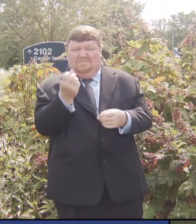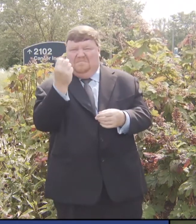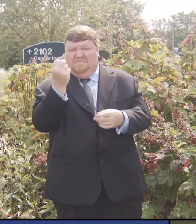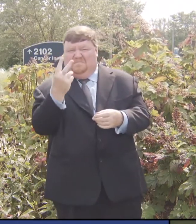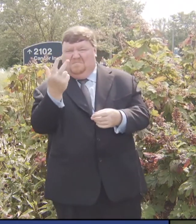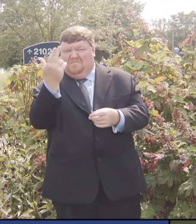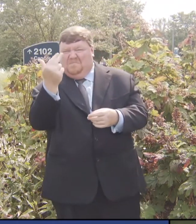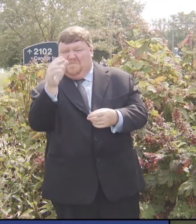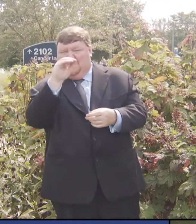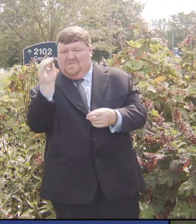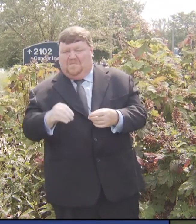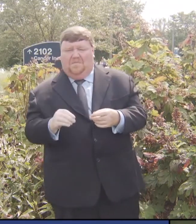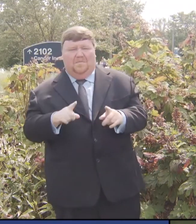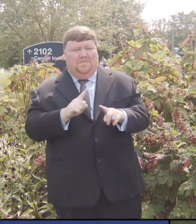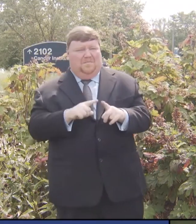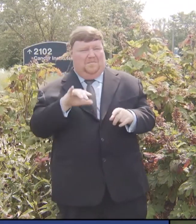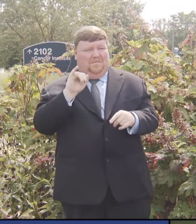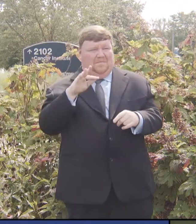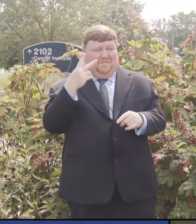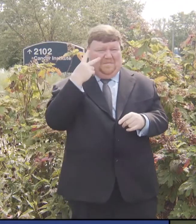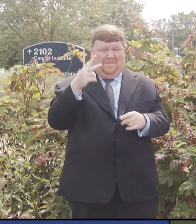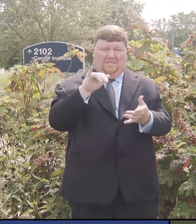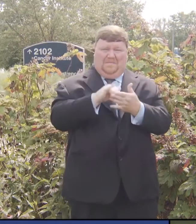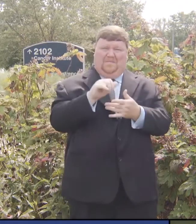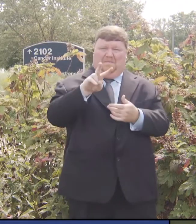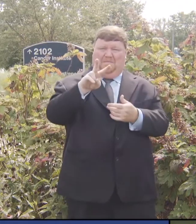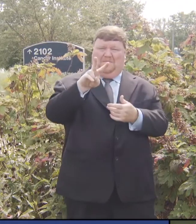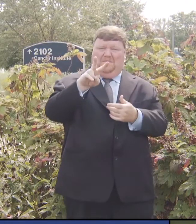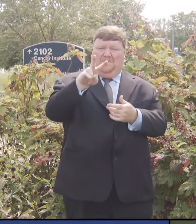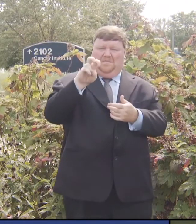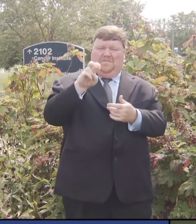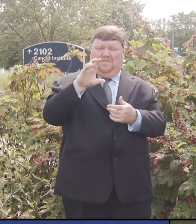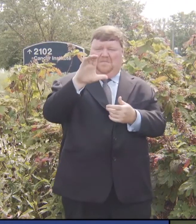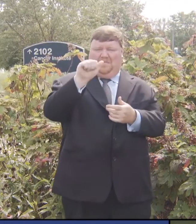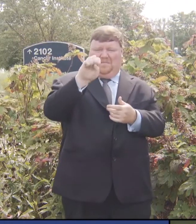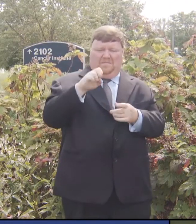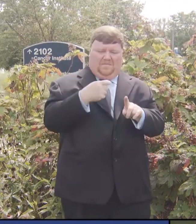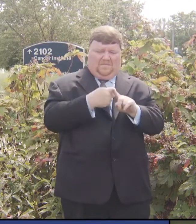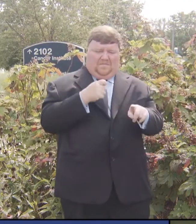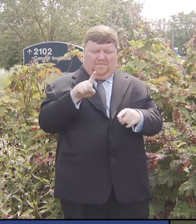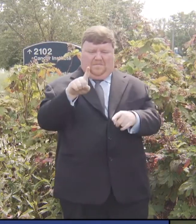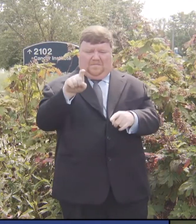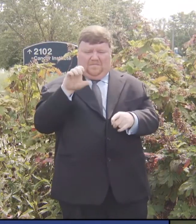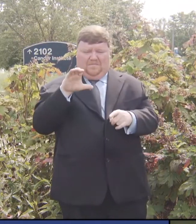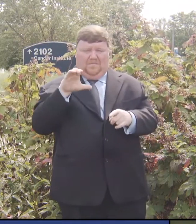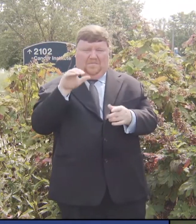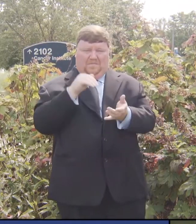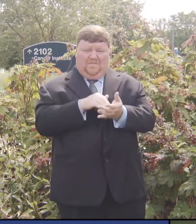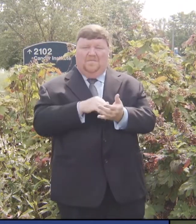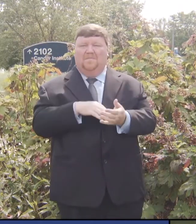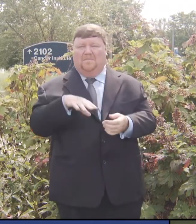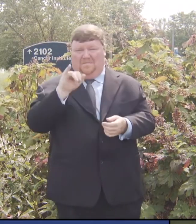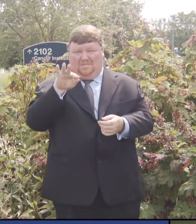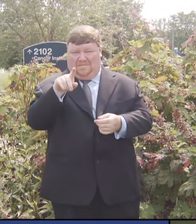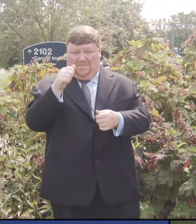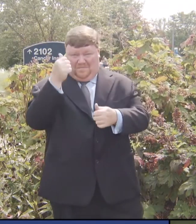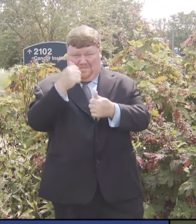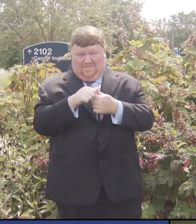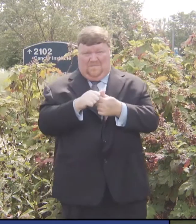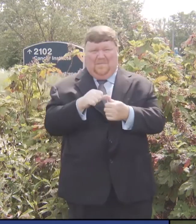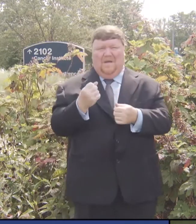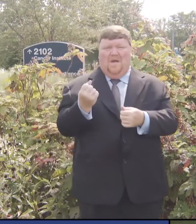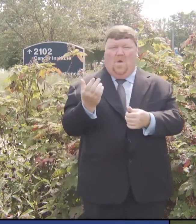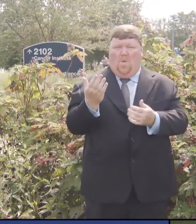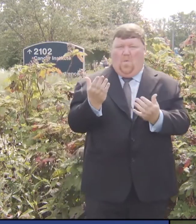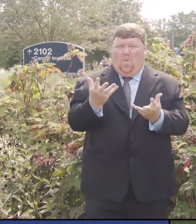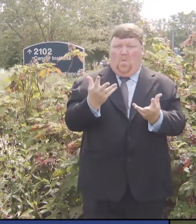case rates, we're 200 cases per 100,000. If you remember the stat from last spring, from the Department of Health, we wanted to be under